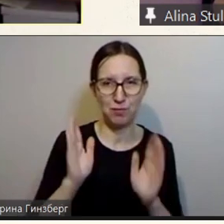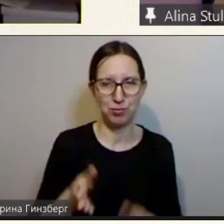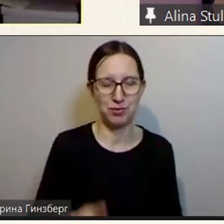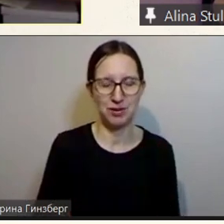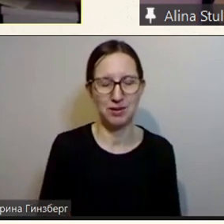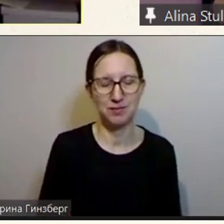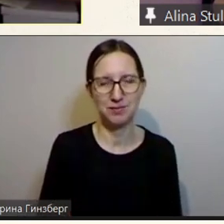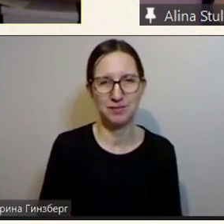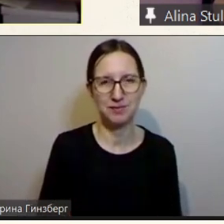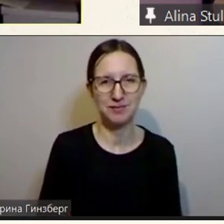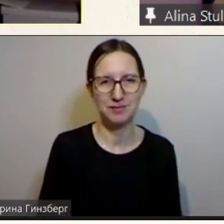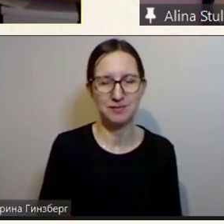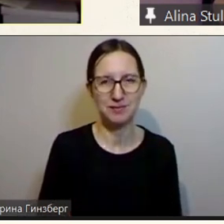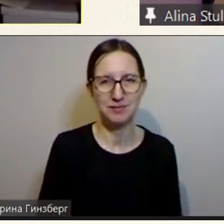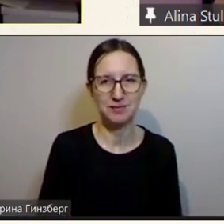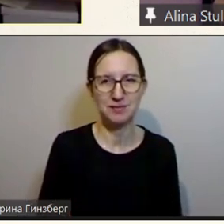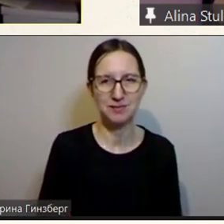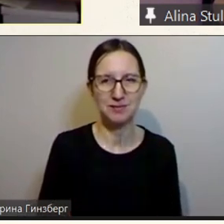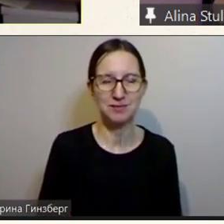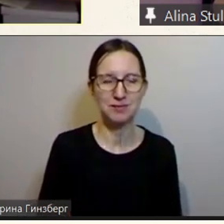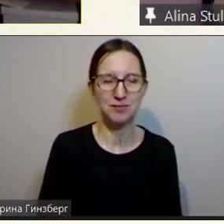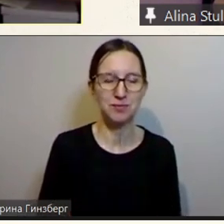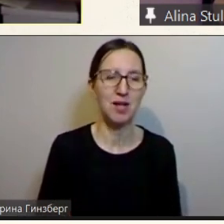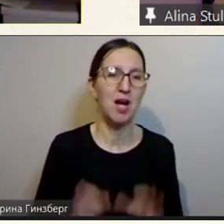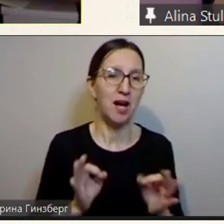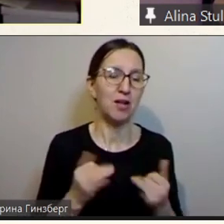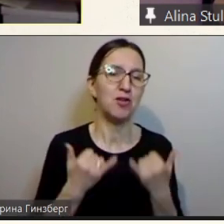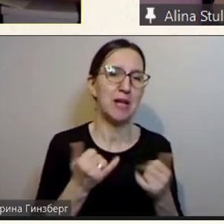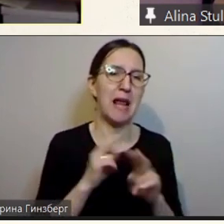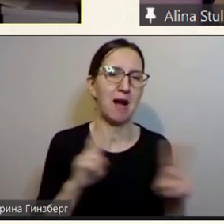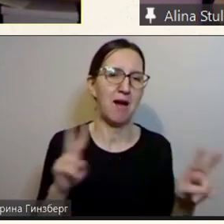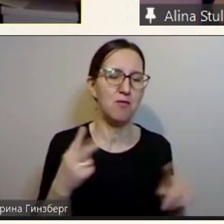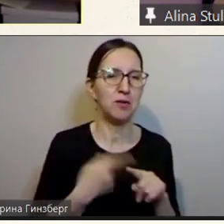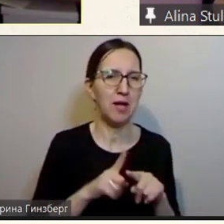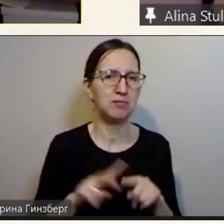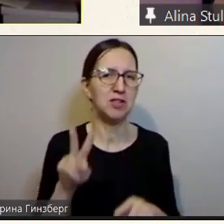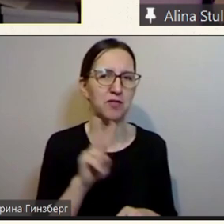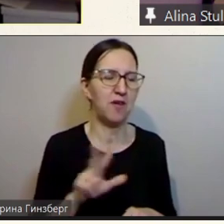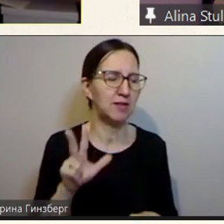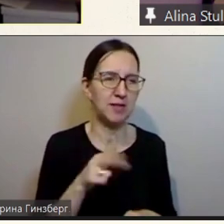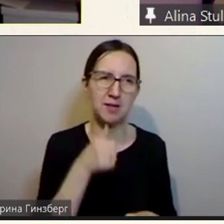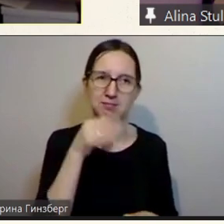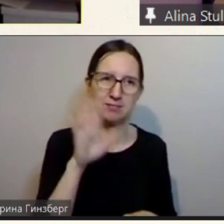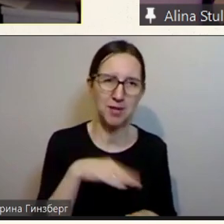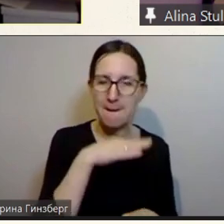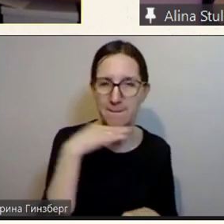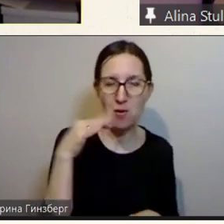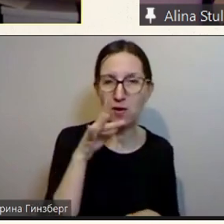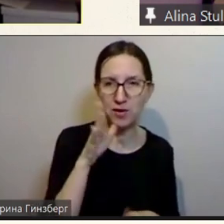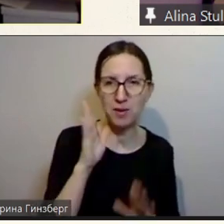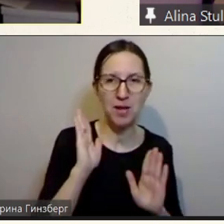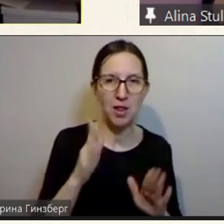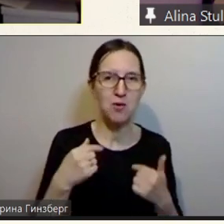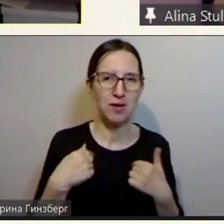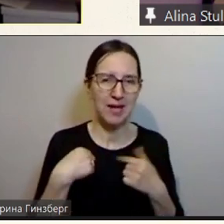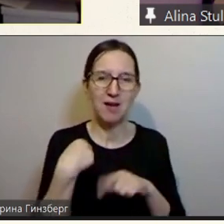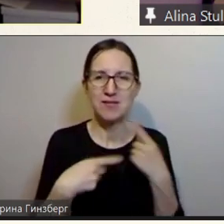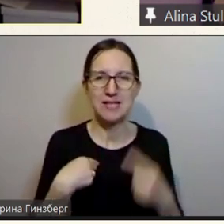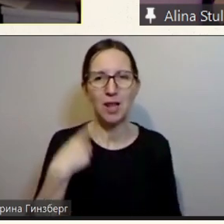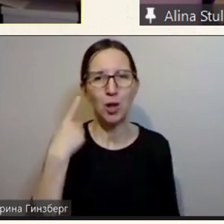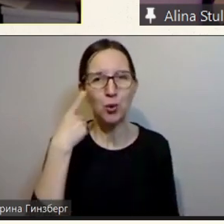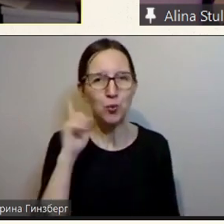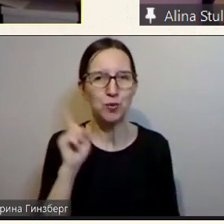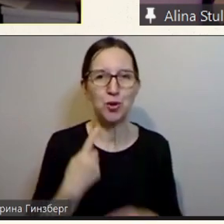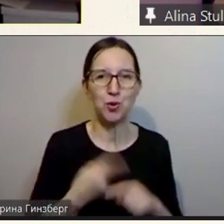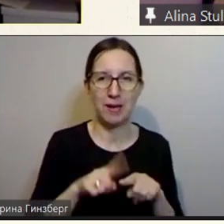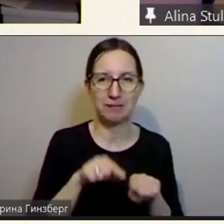might be kind of a lot. But I always think that these exhibitions, we are giving you the gift